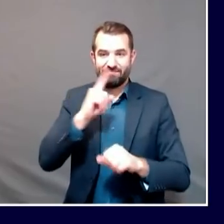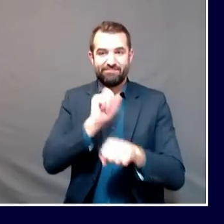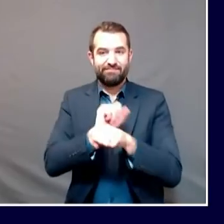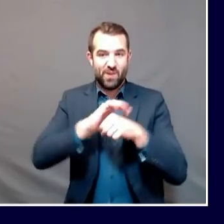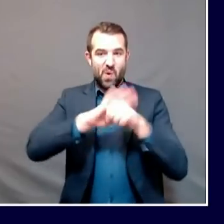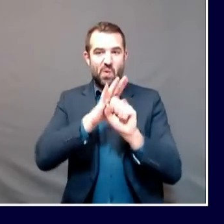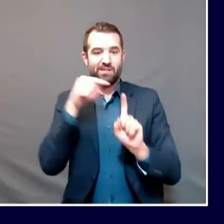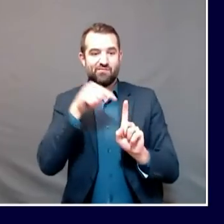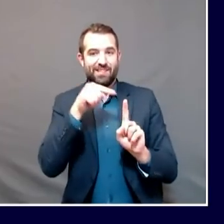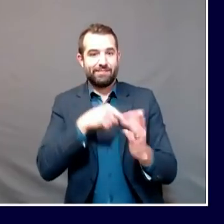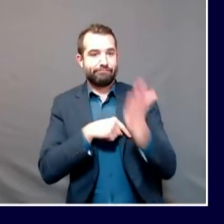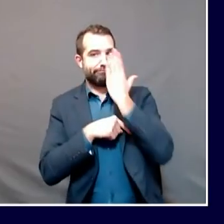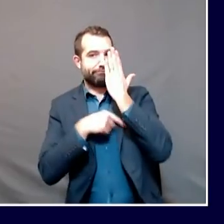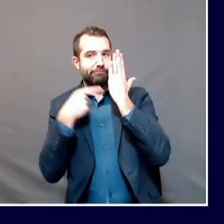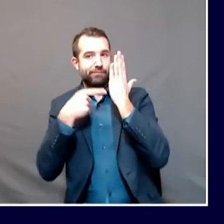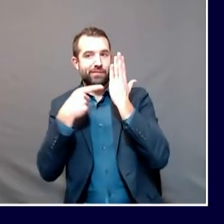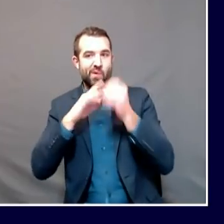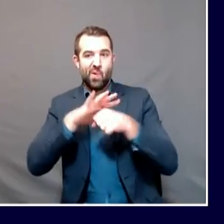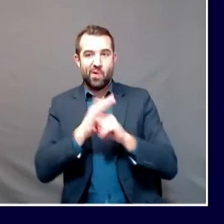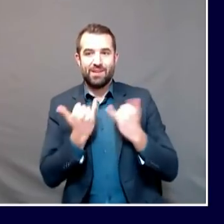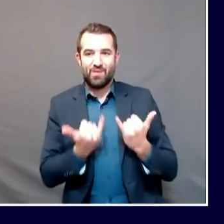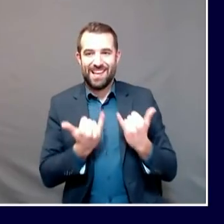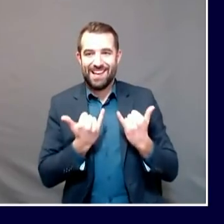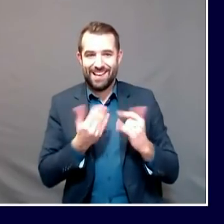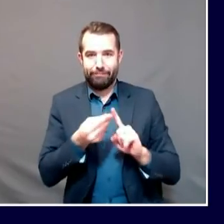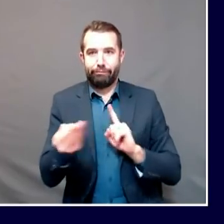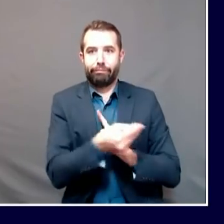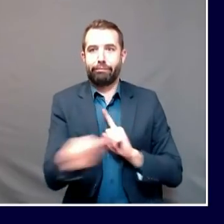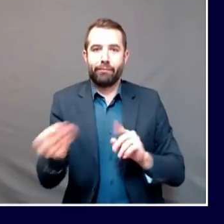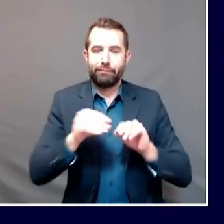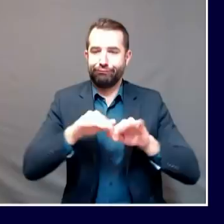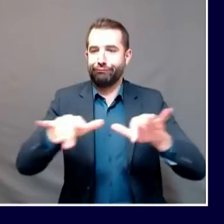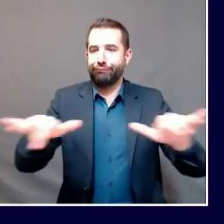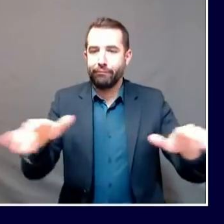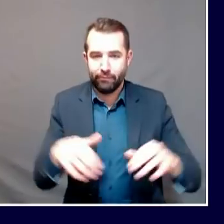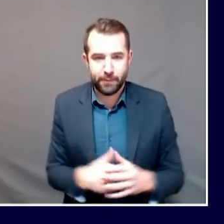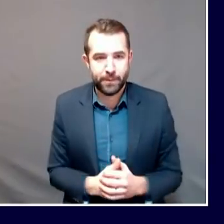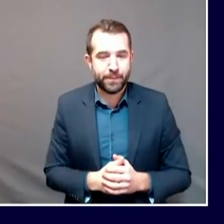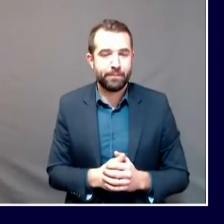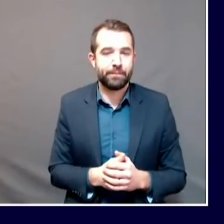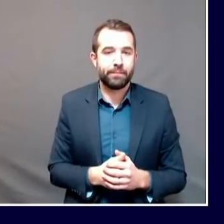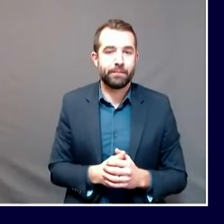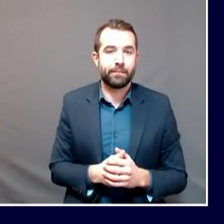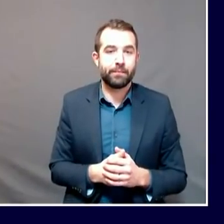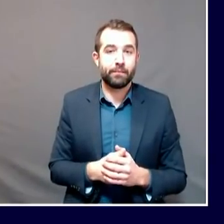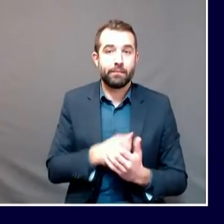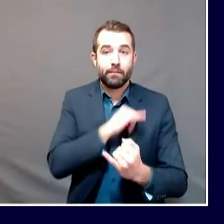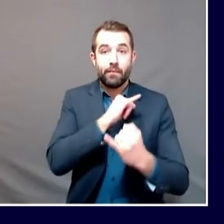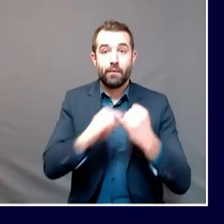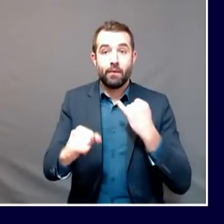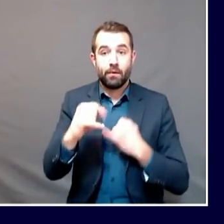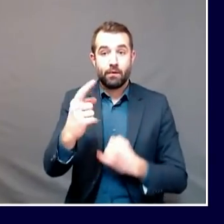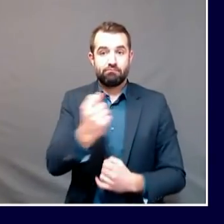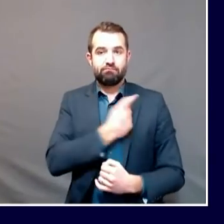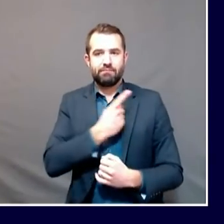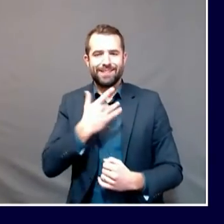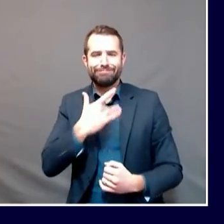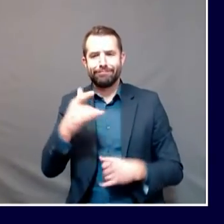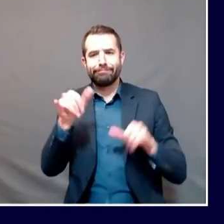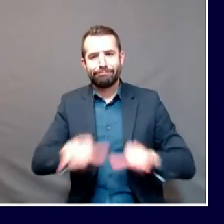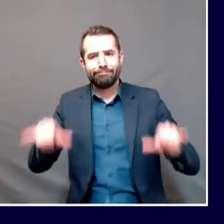And finally, one of the other questions that we get quite a lot is around just the mechanics of the doses